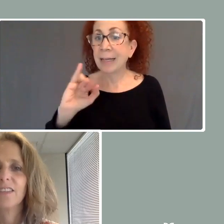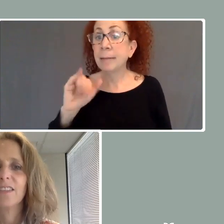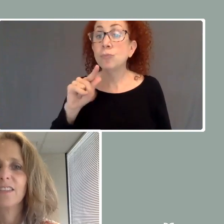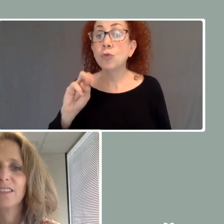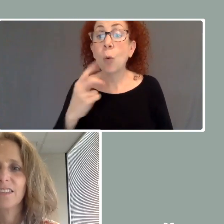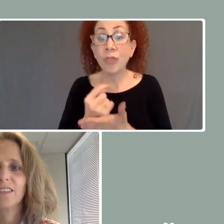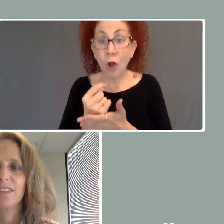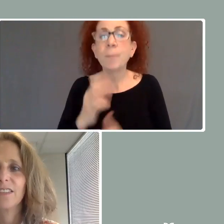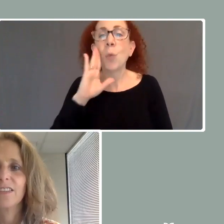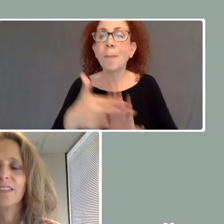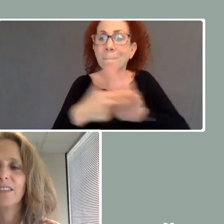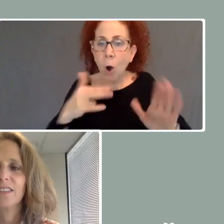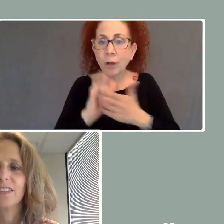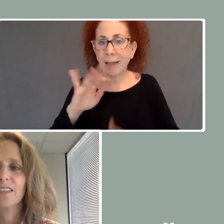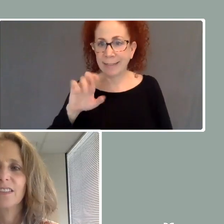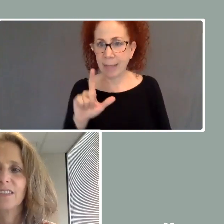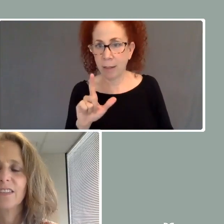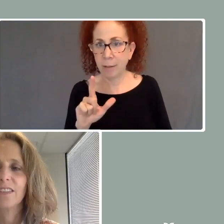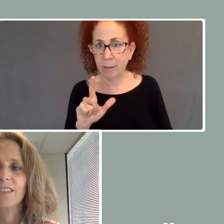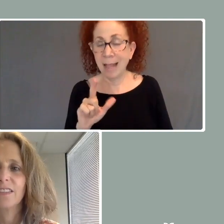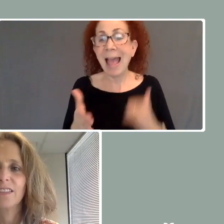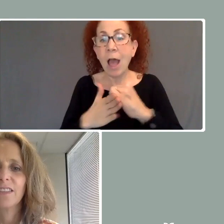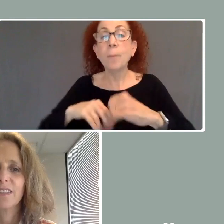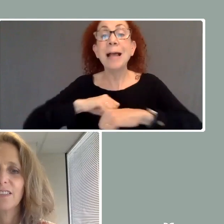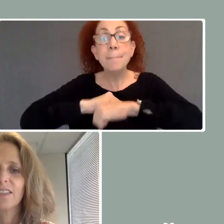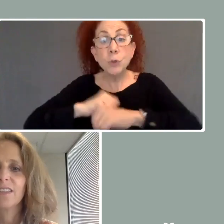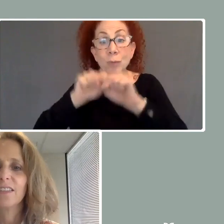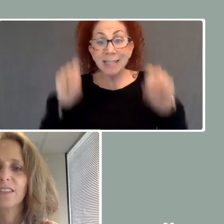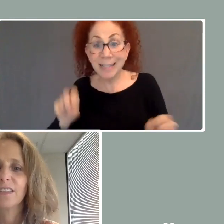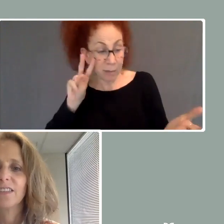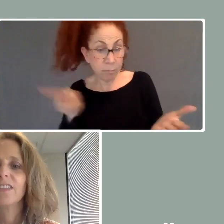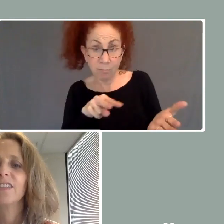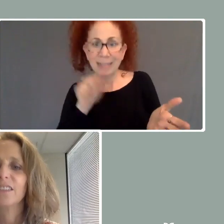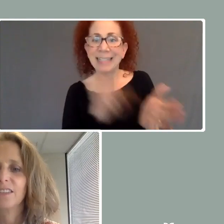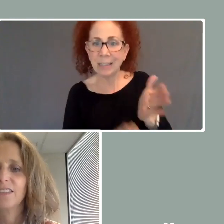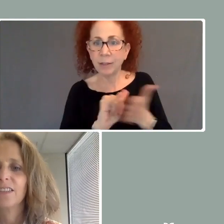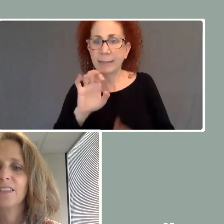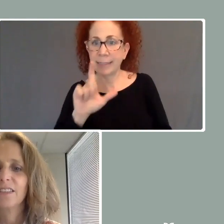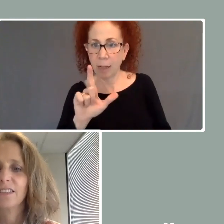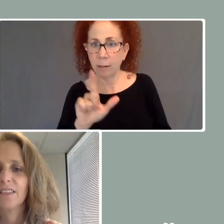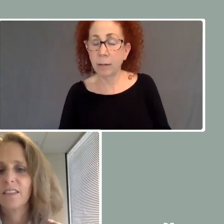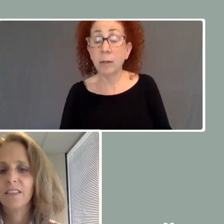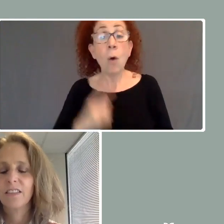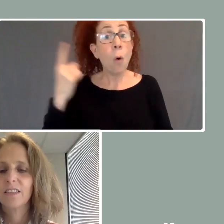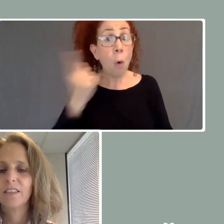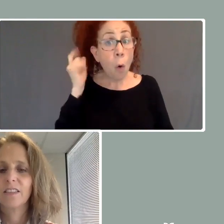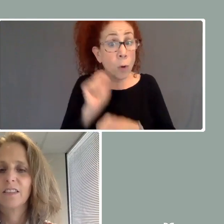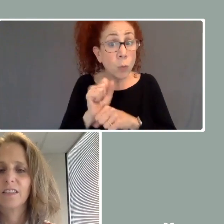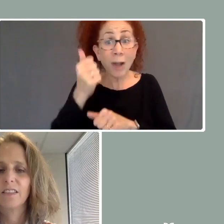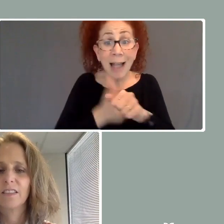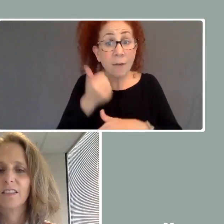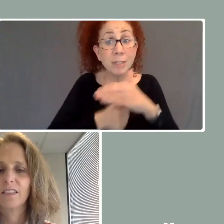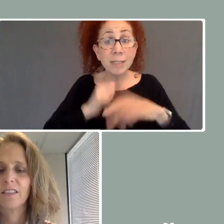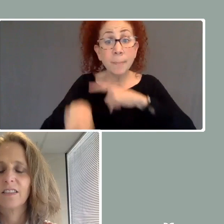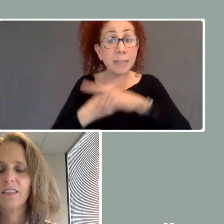does, mark the cells and helps our immune system to kill them. It doesn't work in all subtypes,